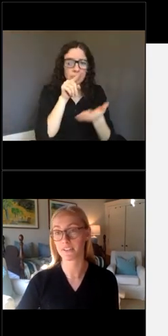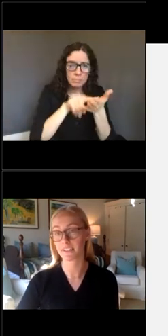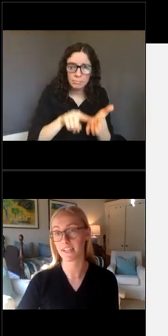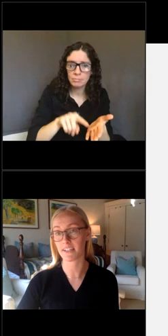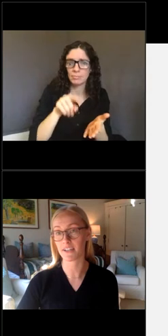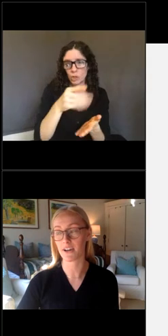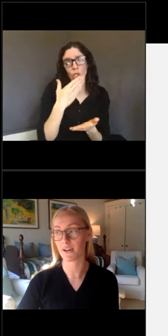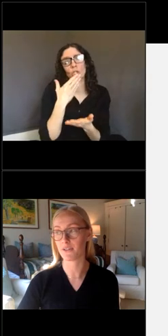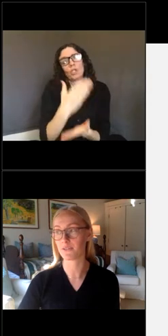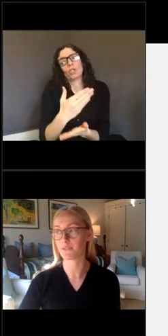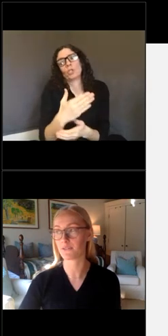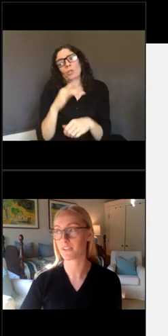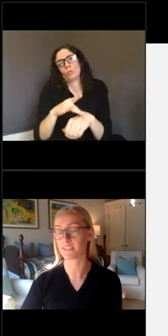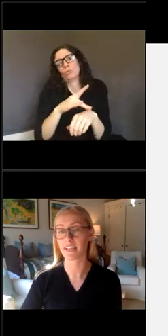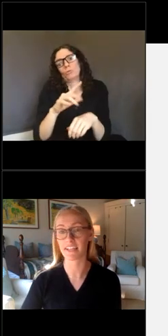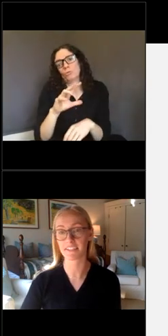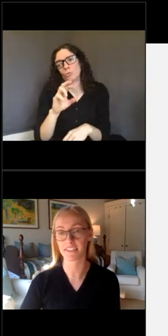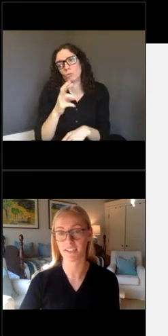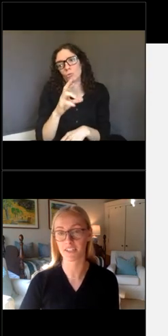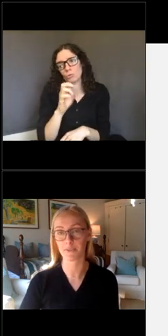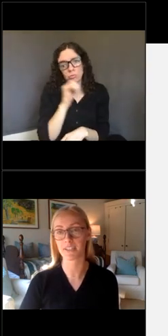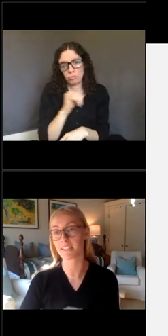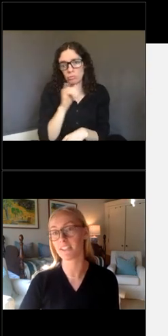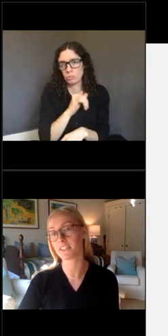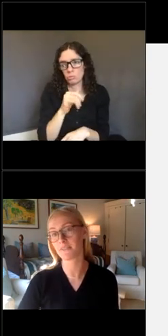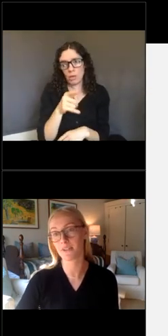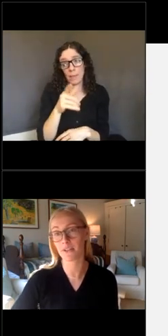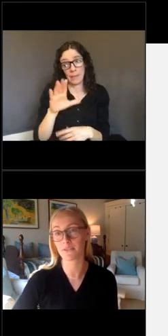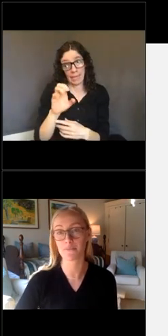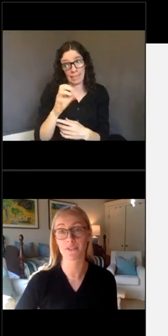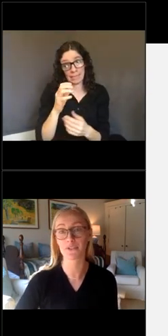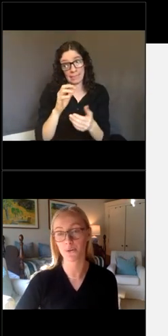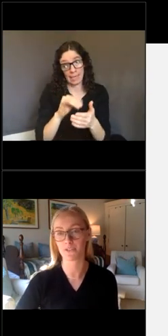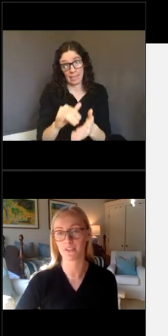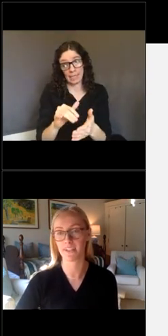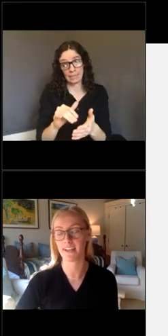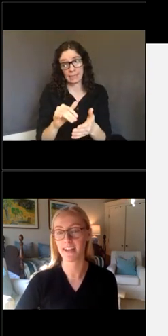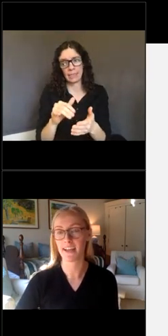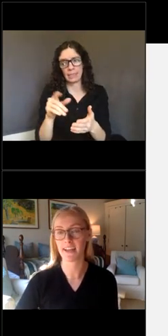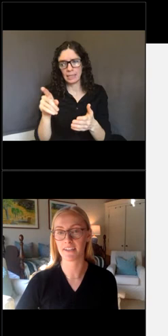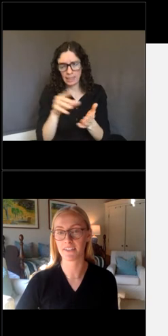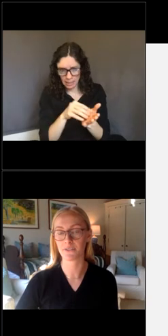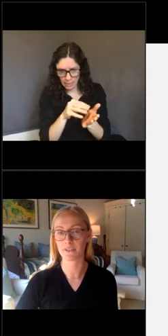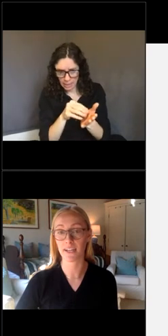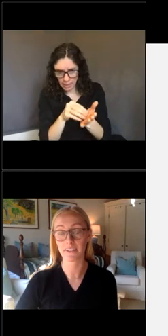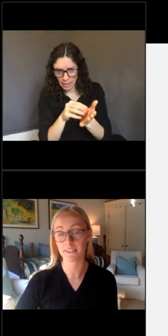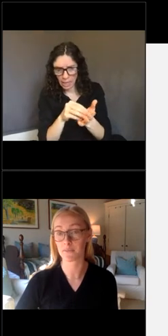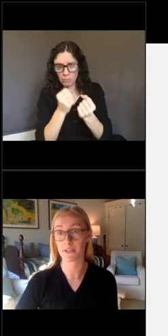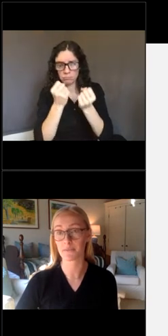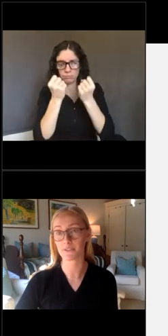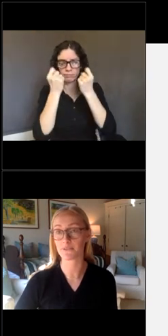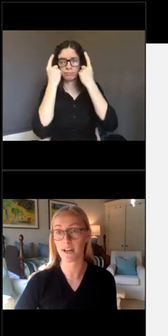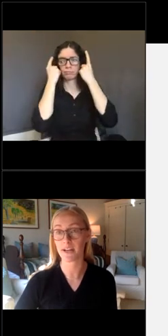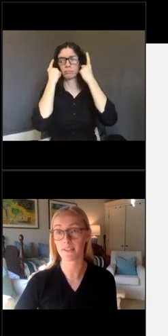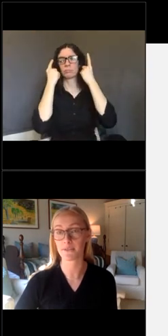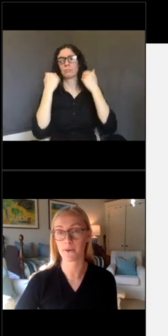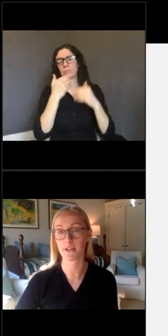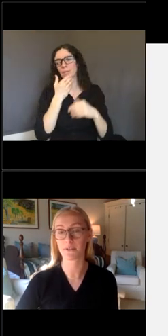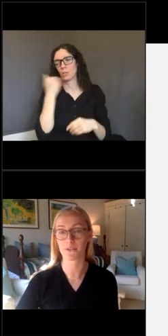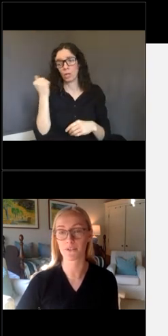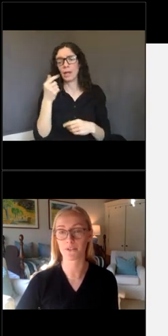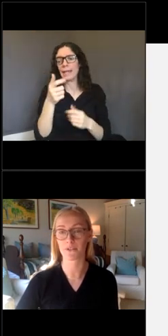better understanding of these case studies, because each and every one of them is so different, and you'll likely be able to